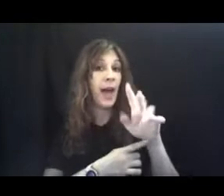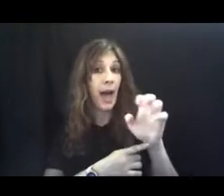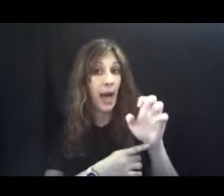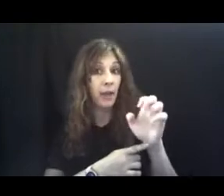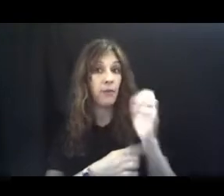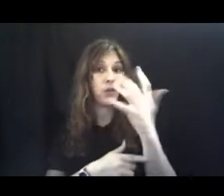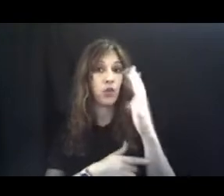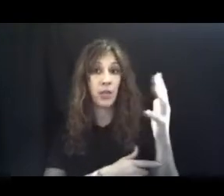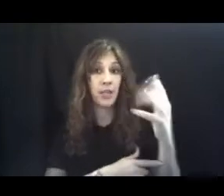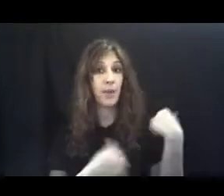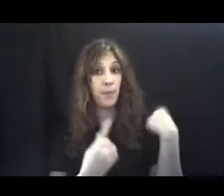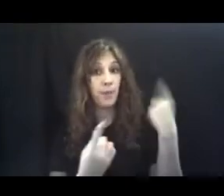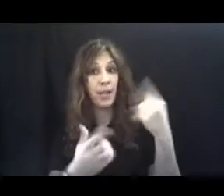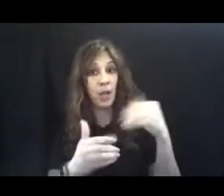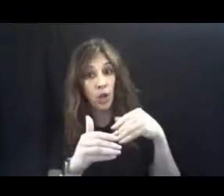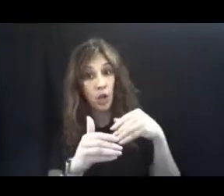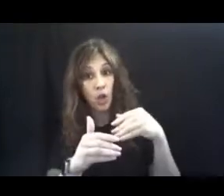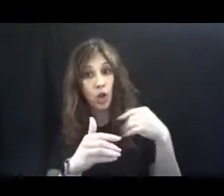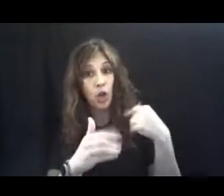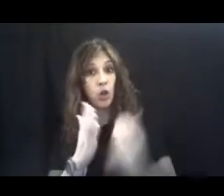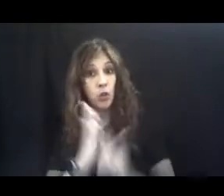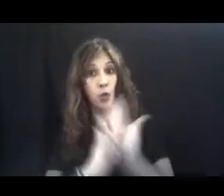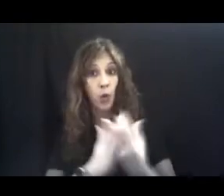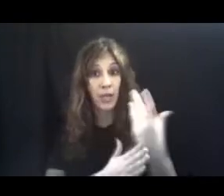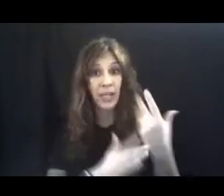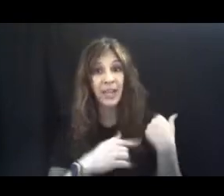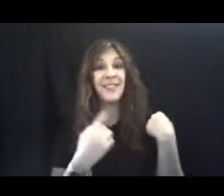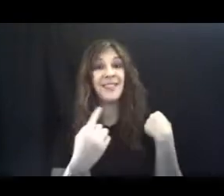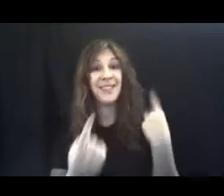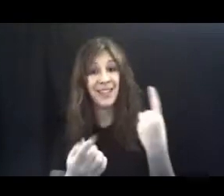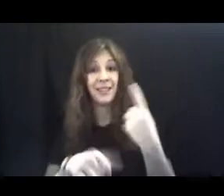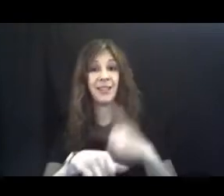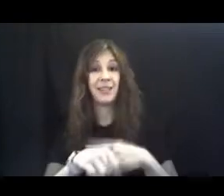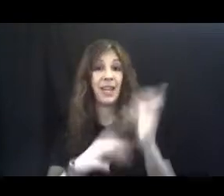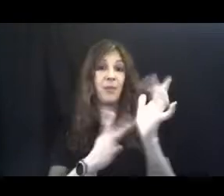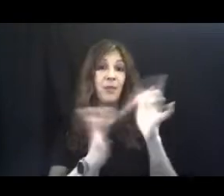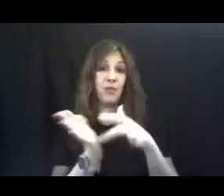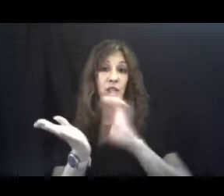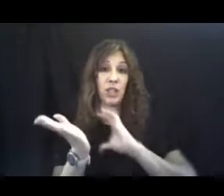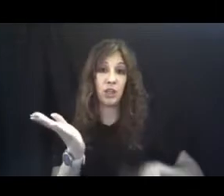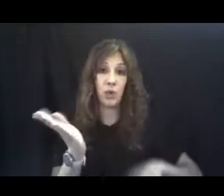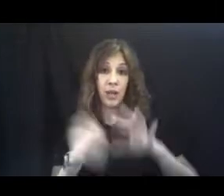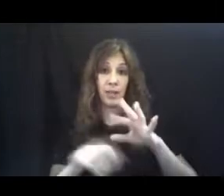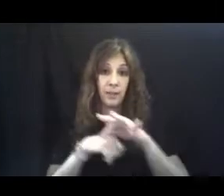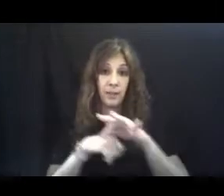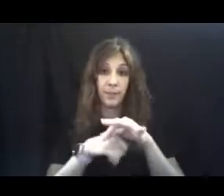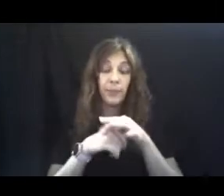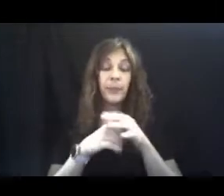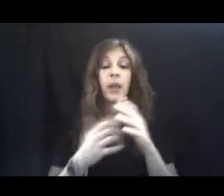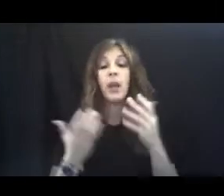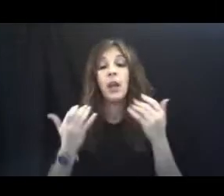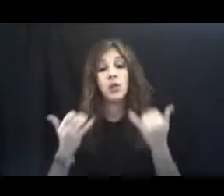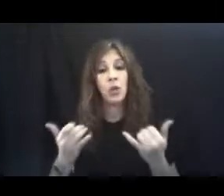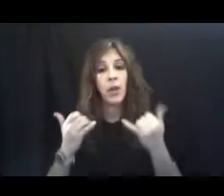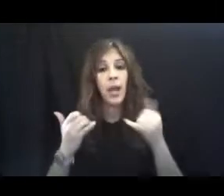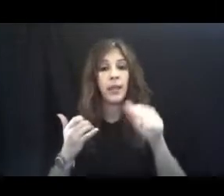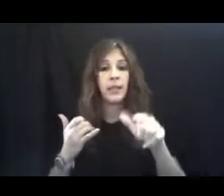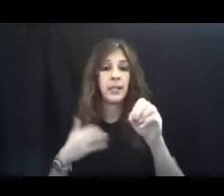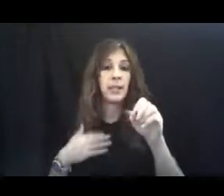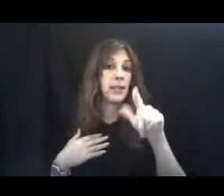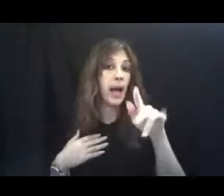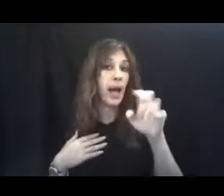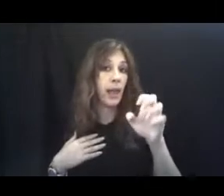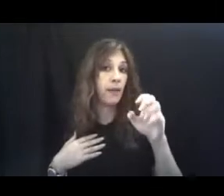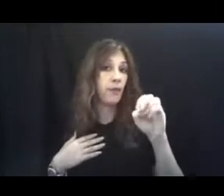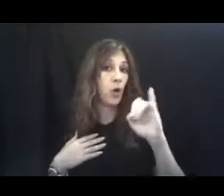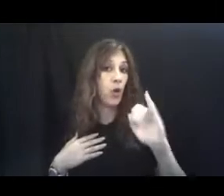Christ, literally. And so this is one brand called Gina olive oil, which is organic and fair trade. So just to